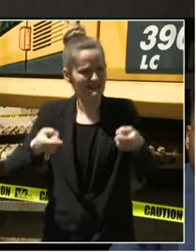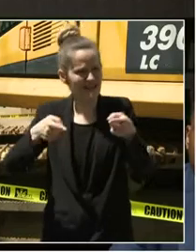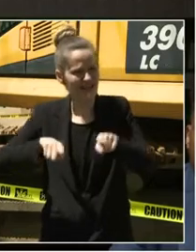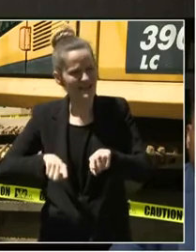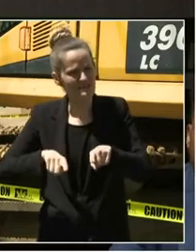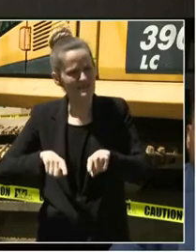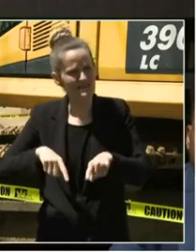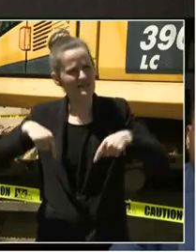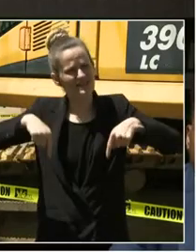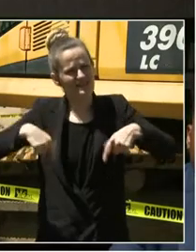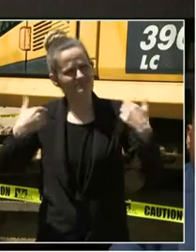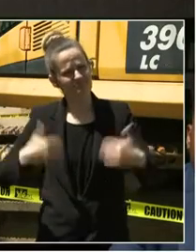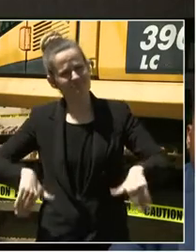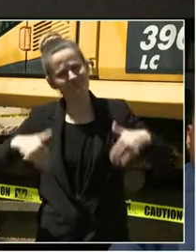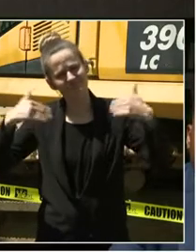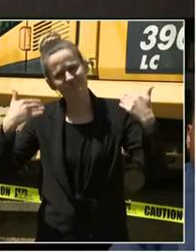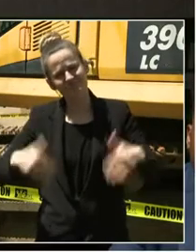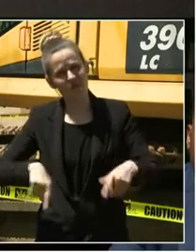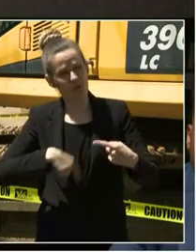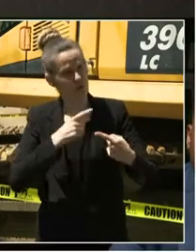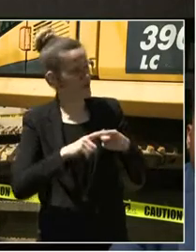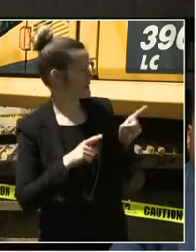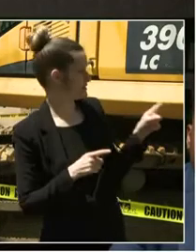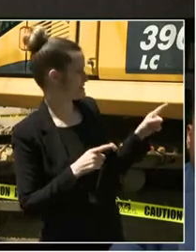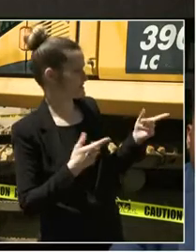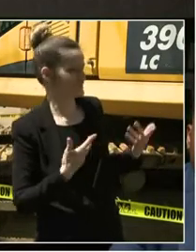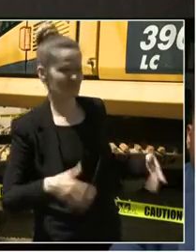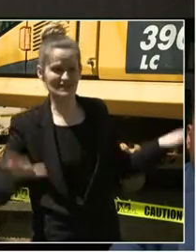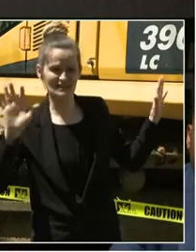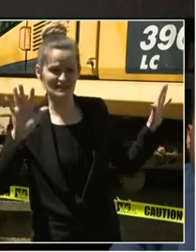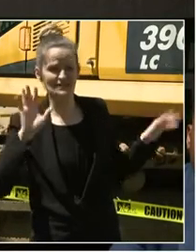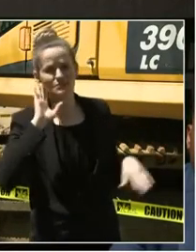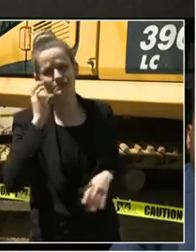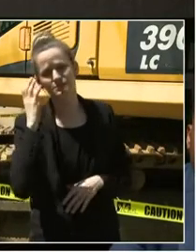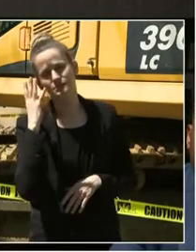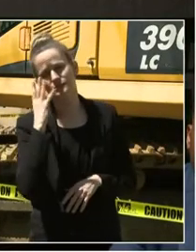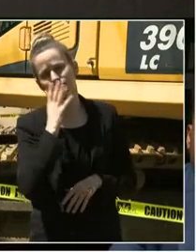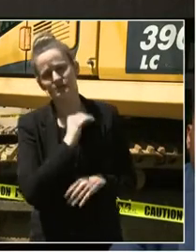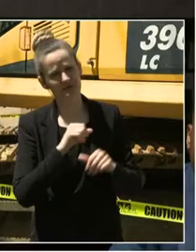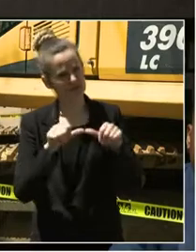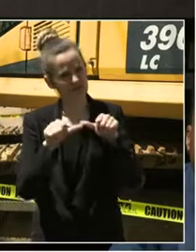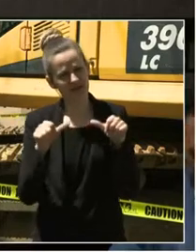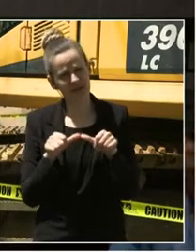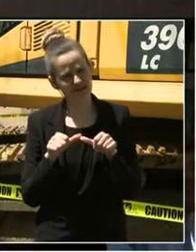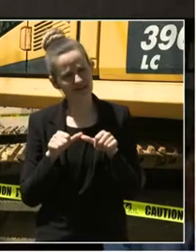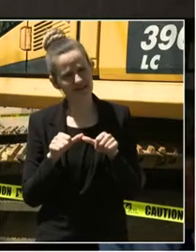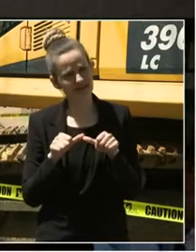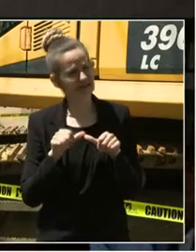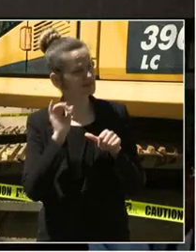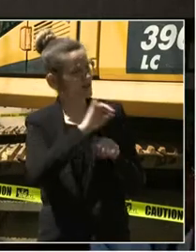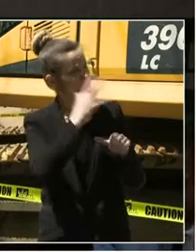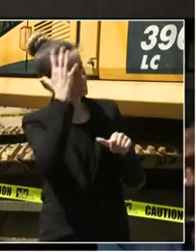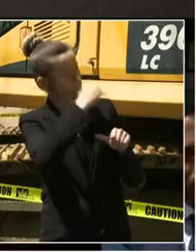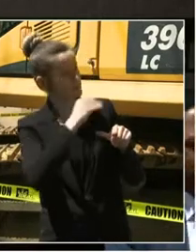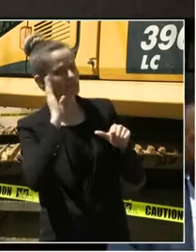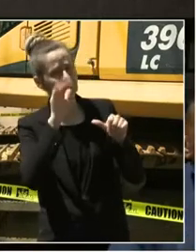wonderful place when it's finished, and a magnificent continuation of having community services for